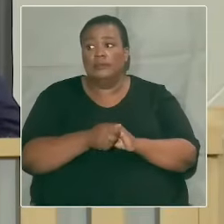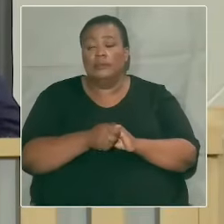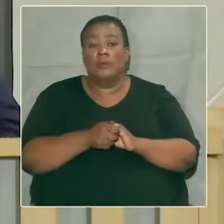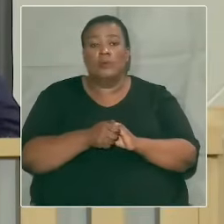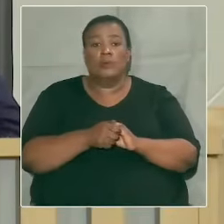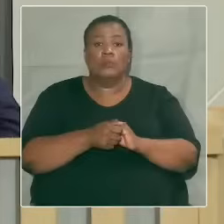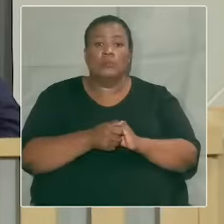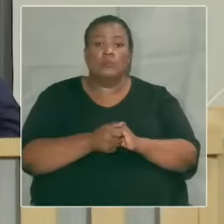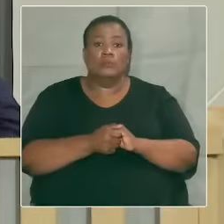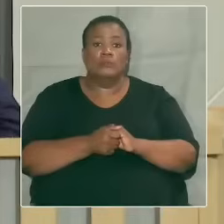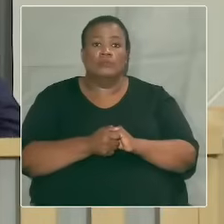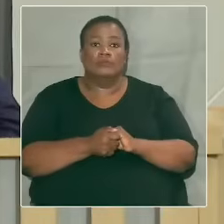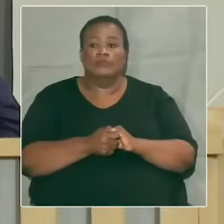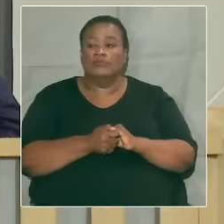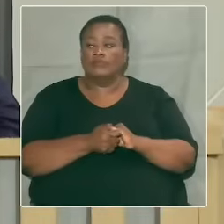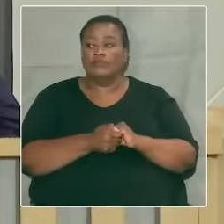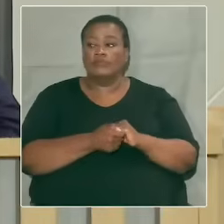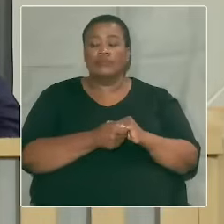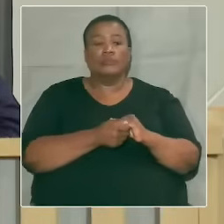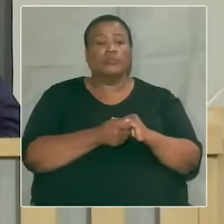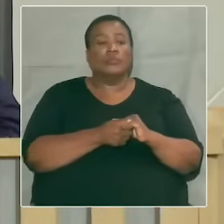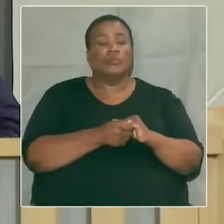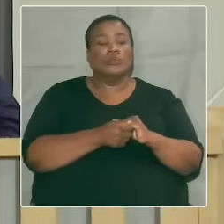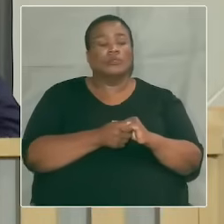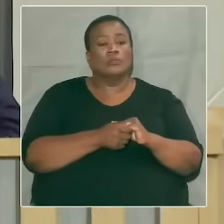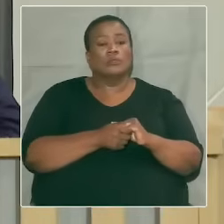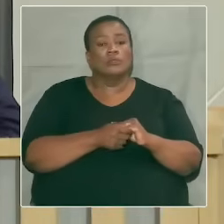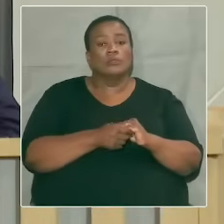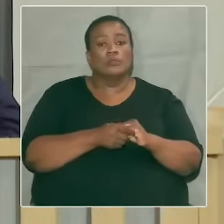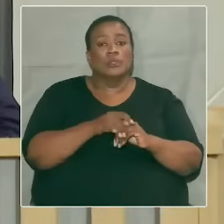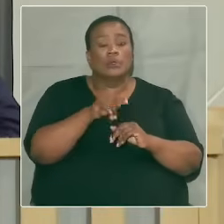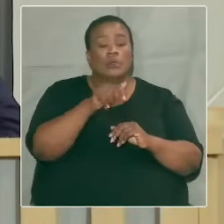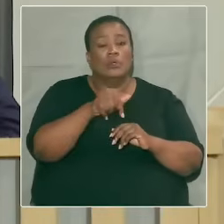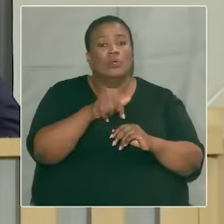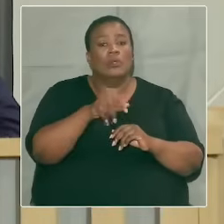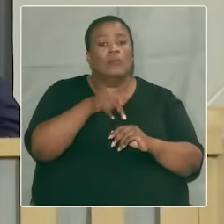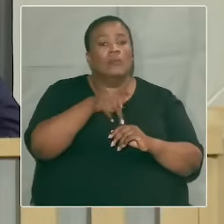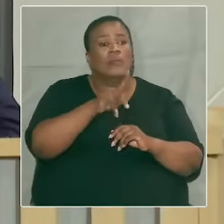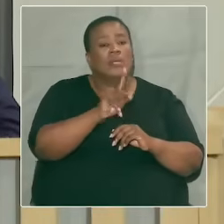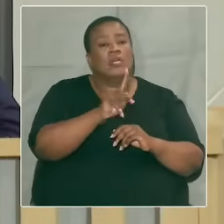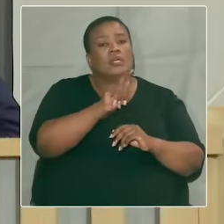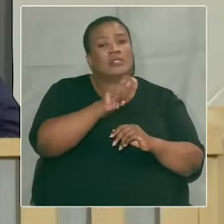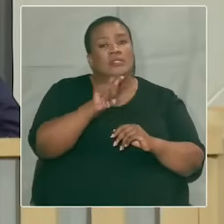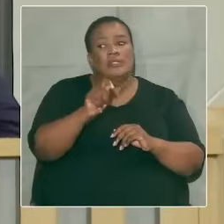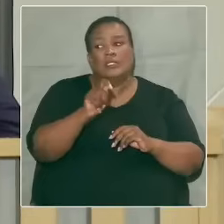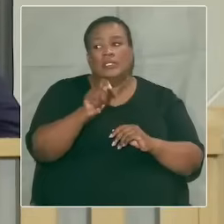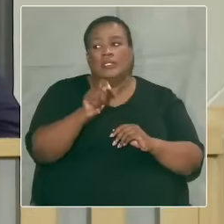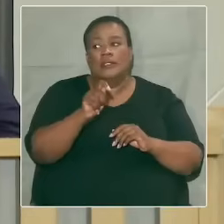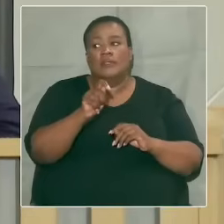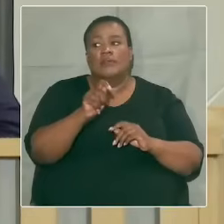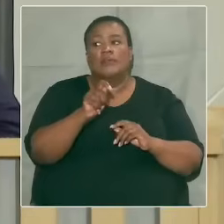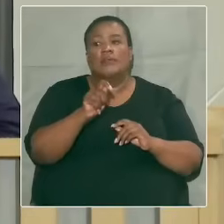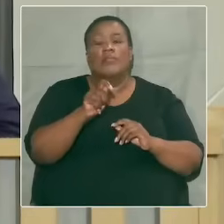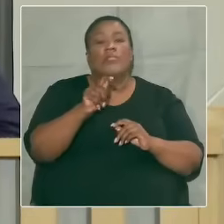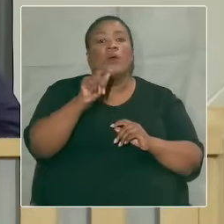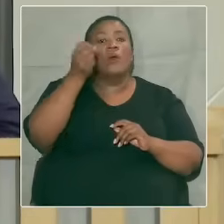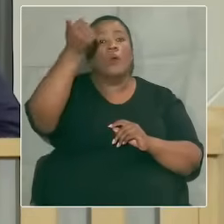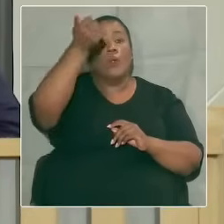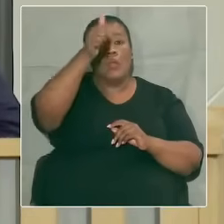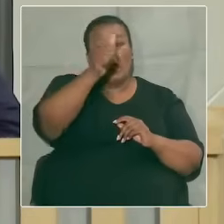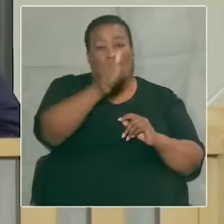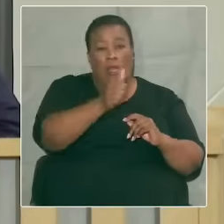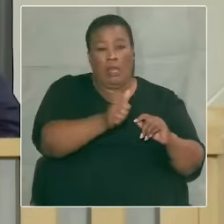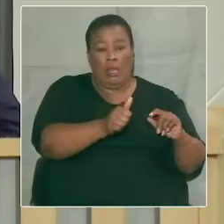within the PKTT was structured to ensure clear lines of authority and effective coordination